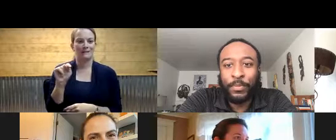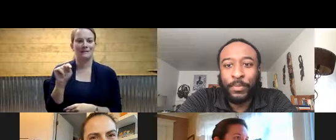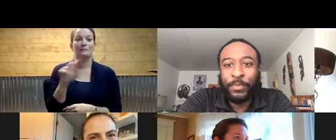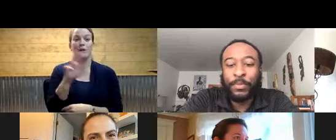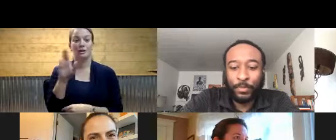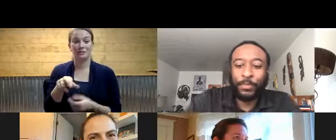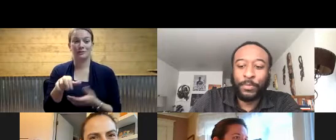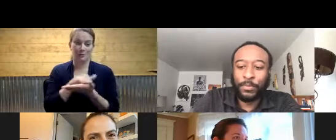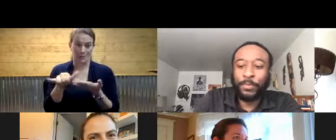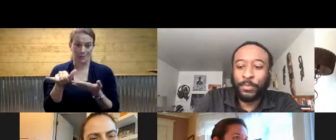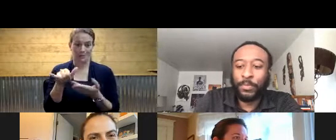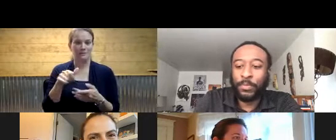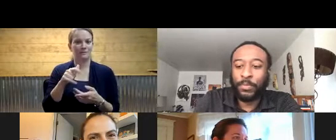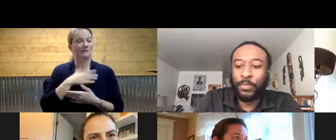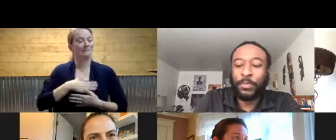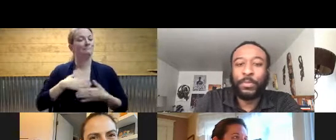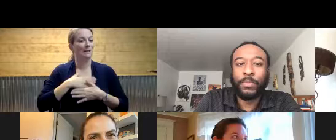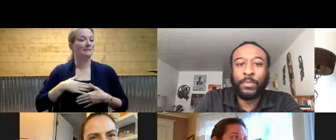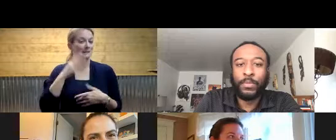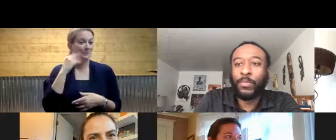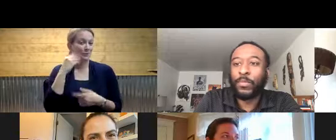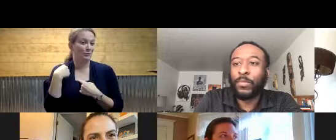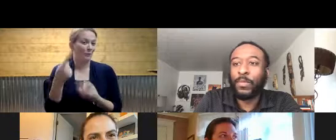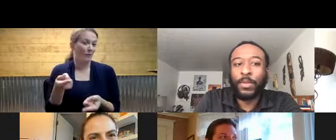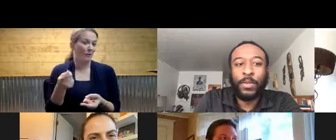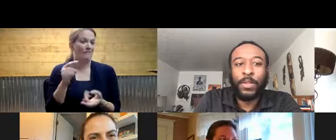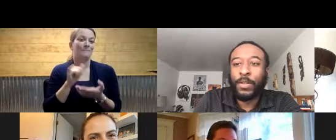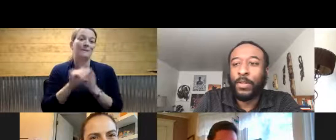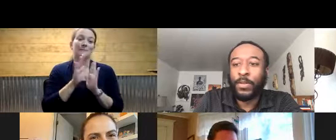experience so far. So that's my background.